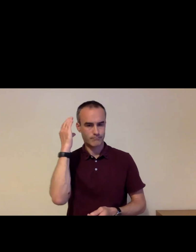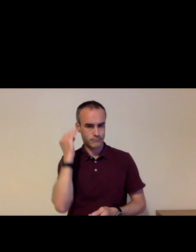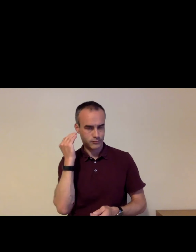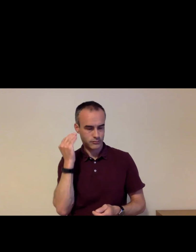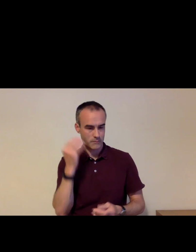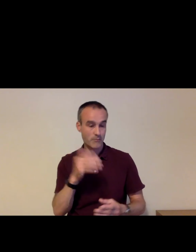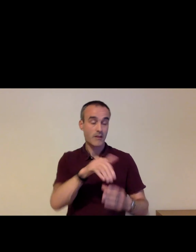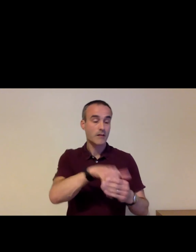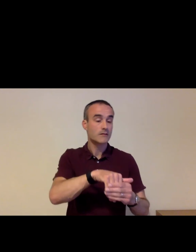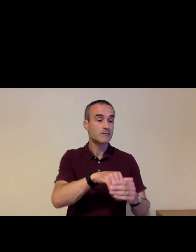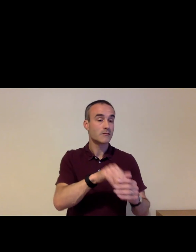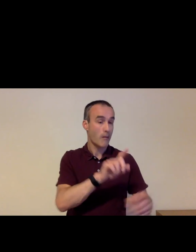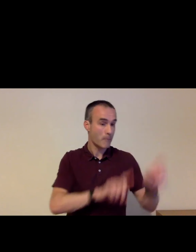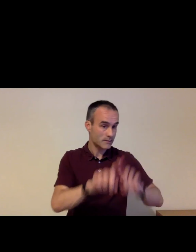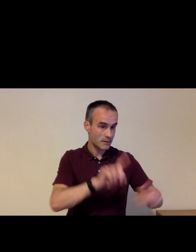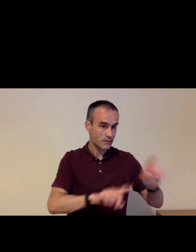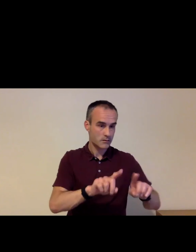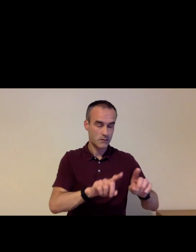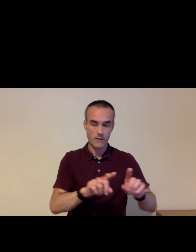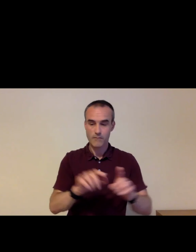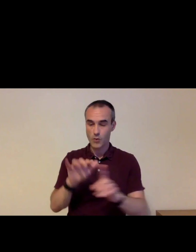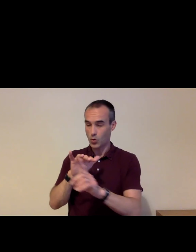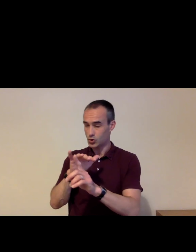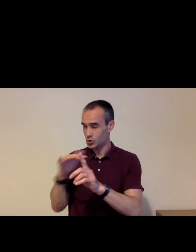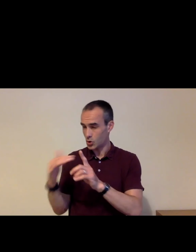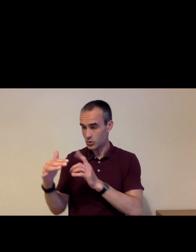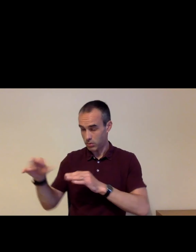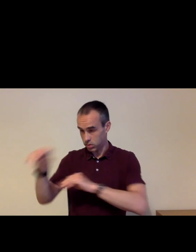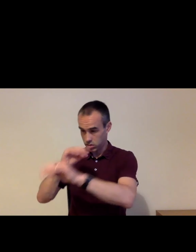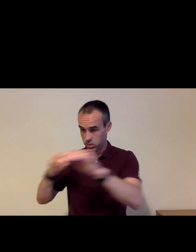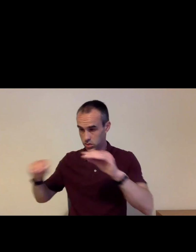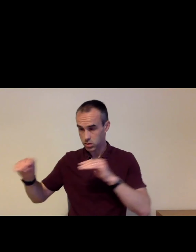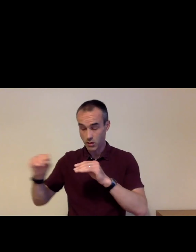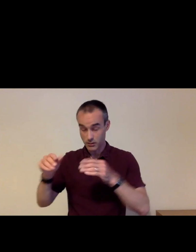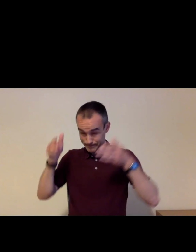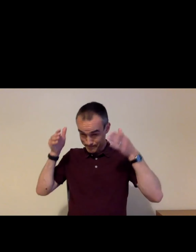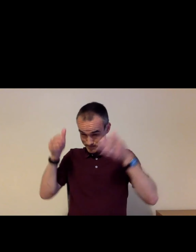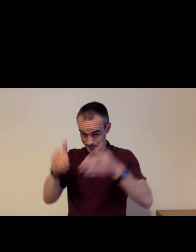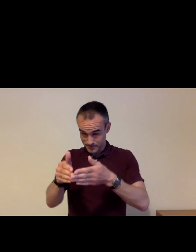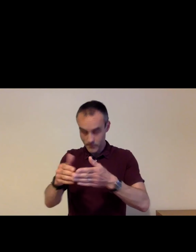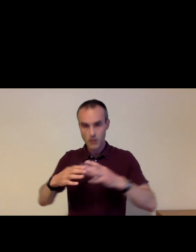environments, you have to concentrate so hard. It really can be very exhausting.